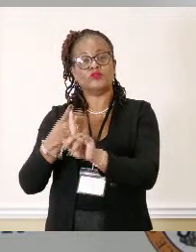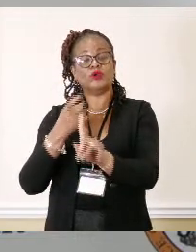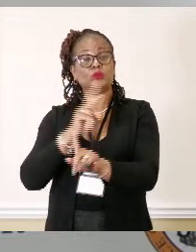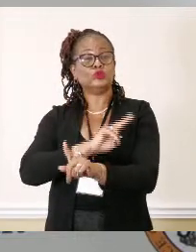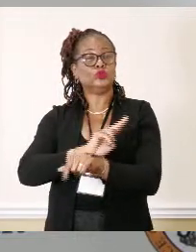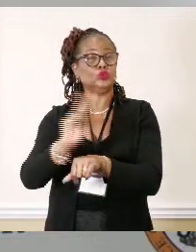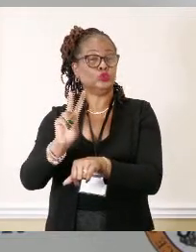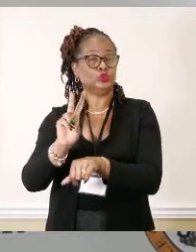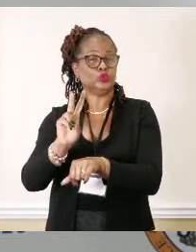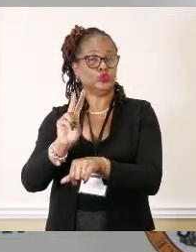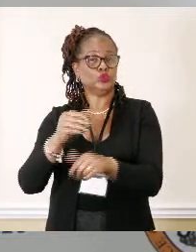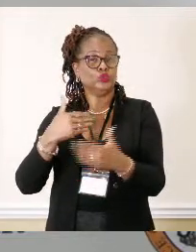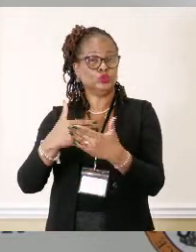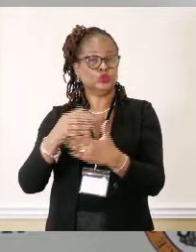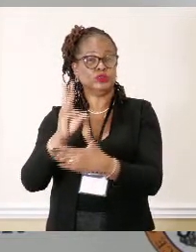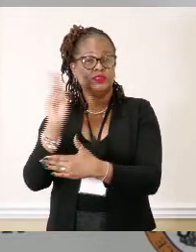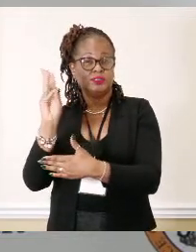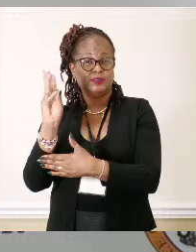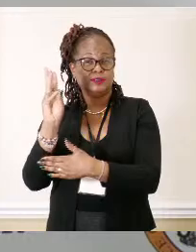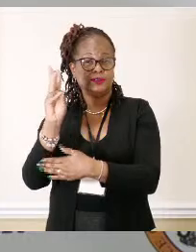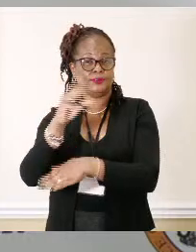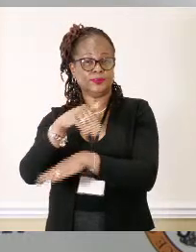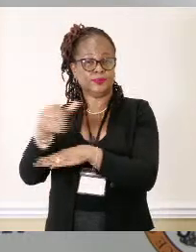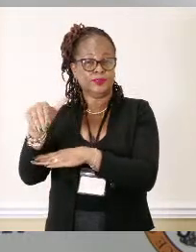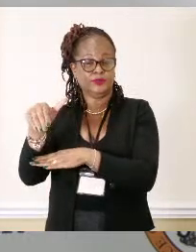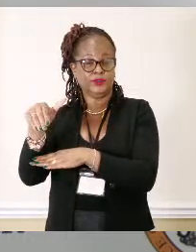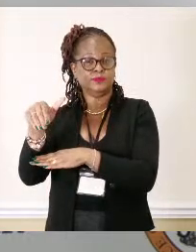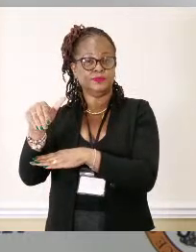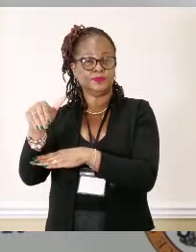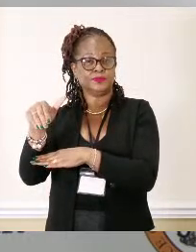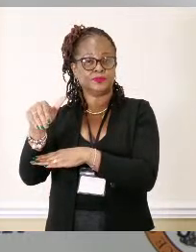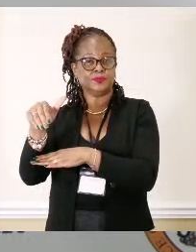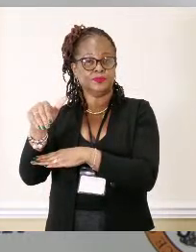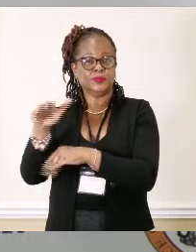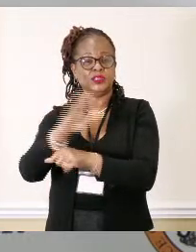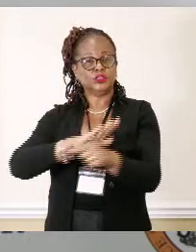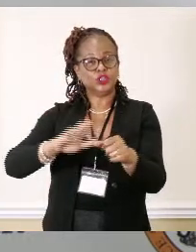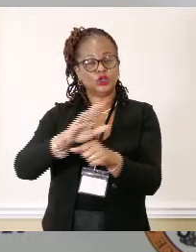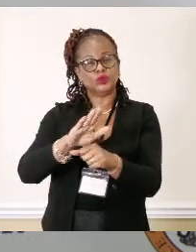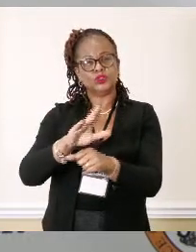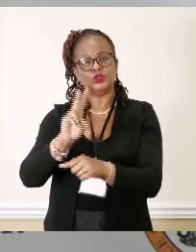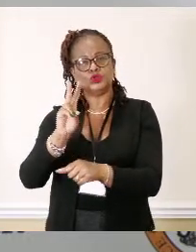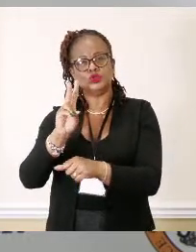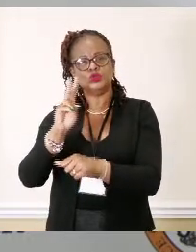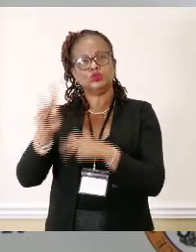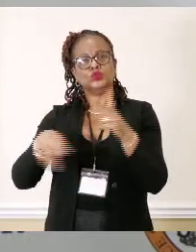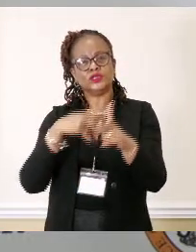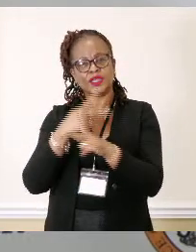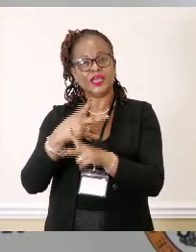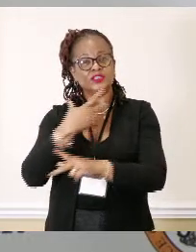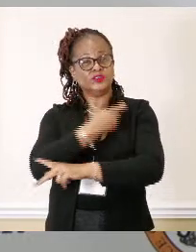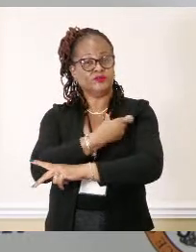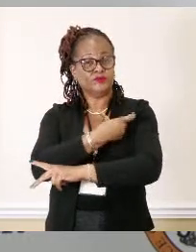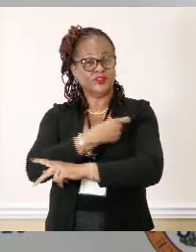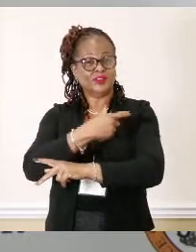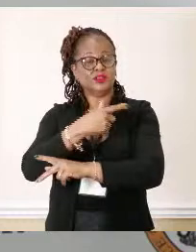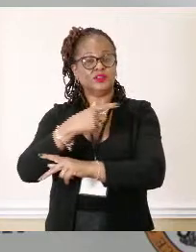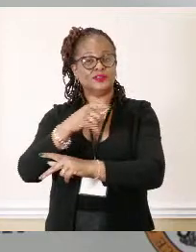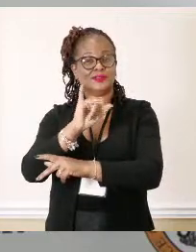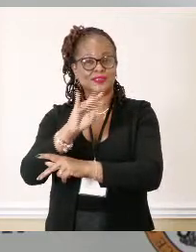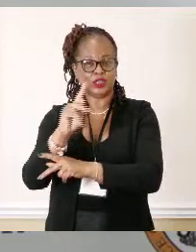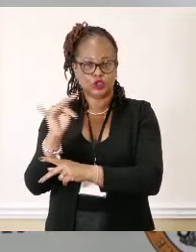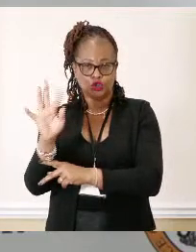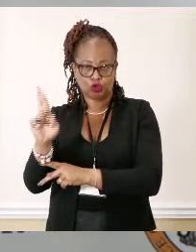p.m. to 6 p.m. There are generally two types of vaccination centers in